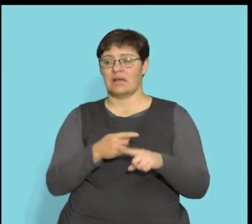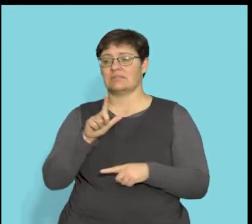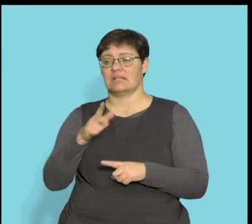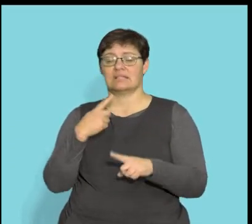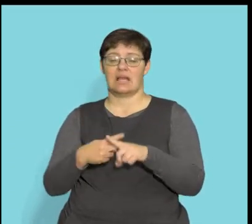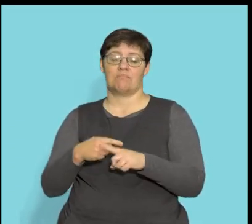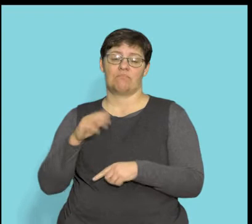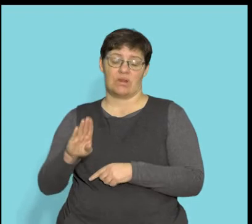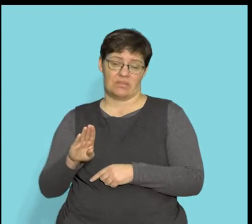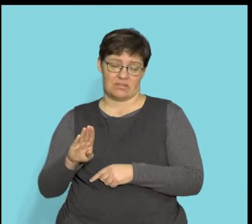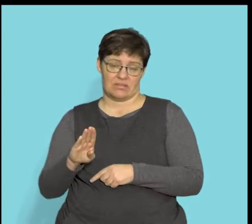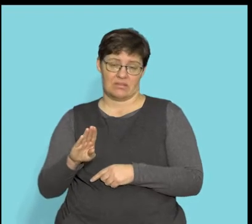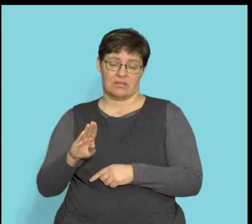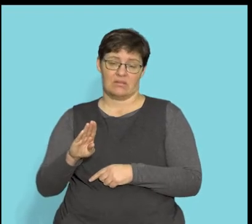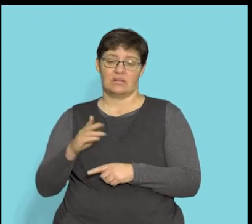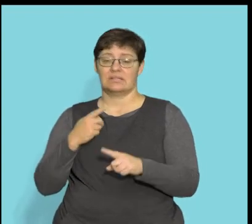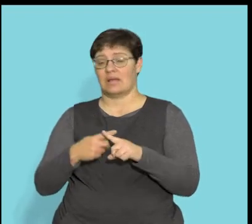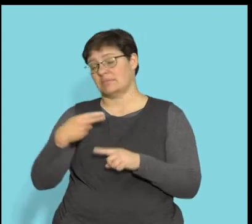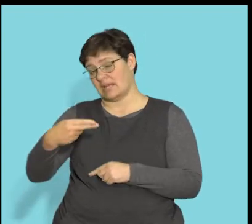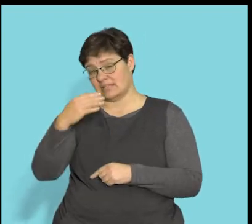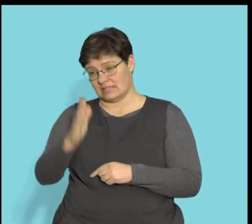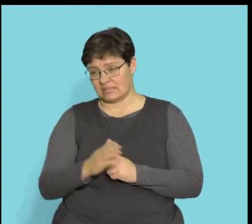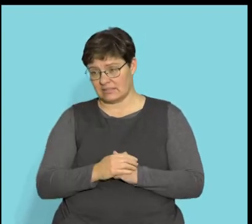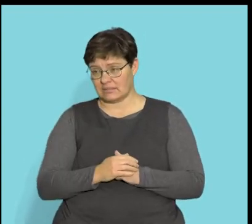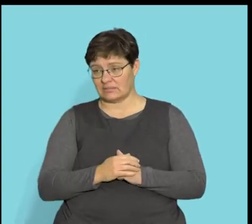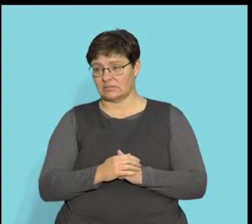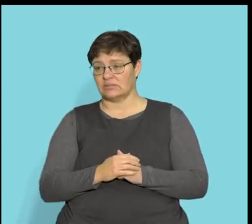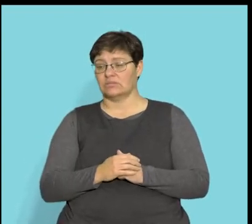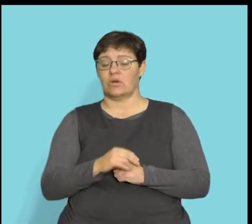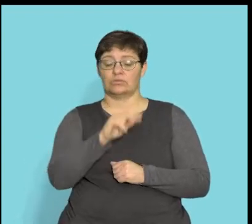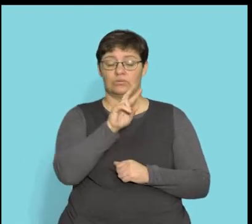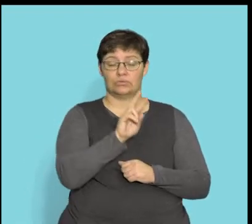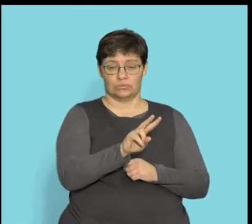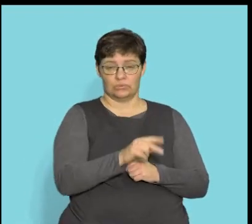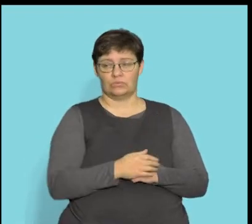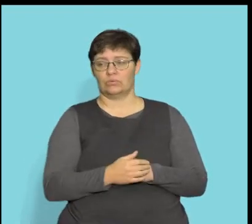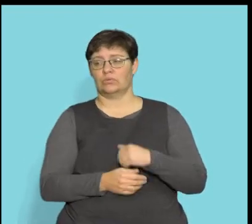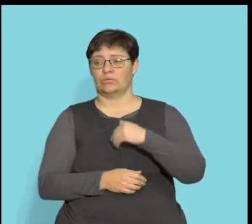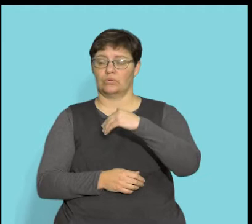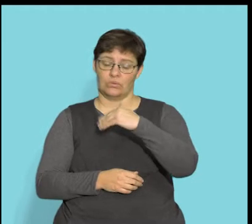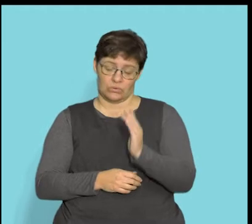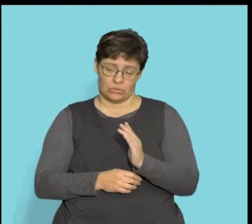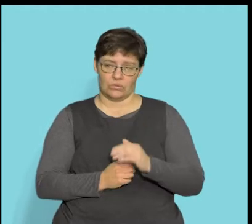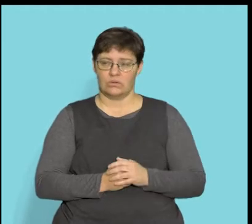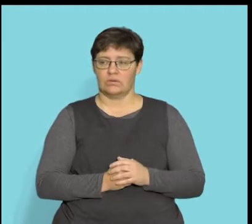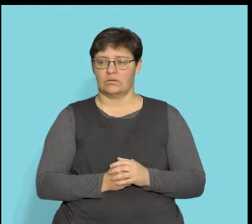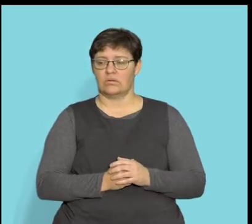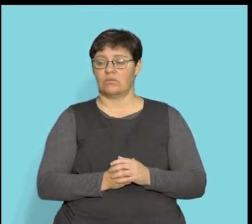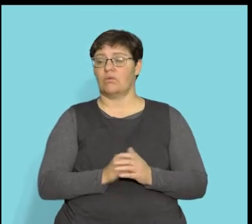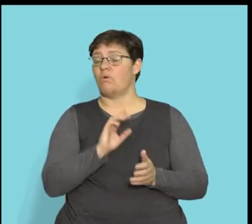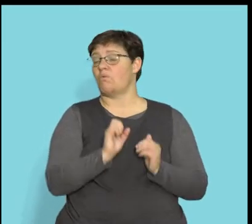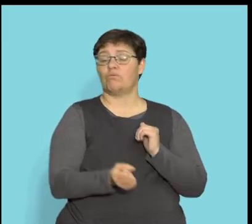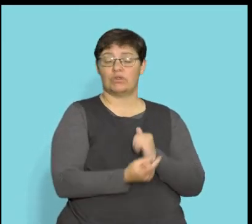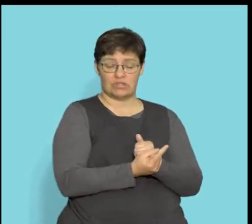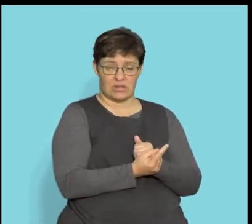breadth times height. So my scale factor is 2, so I know 2 cubed times my